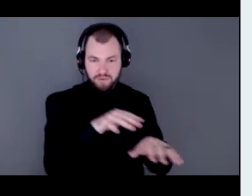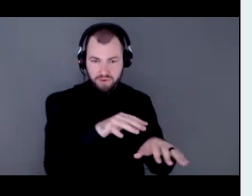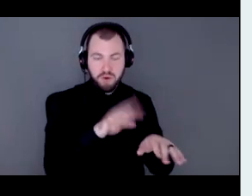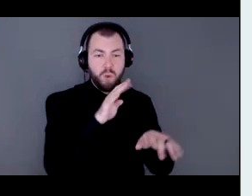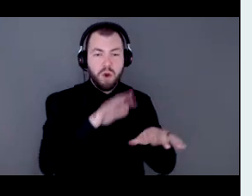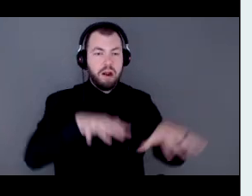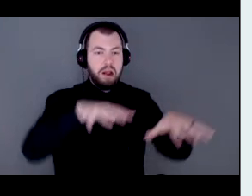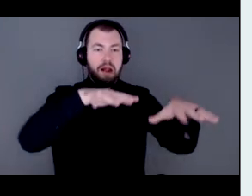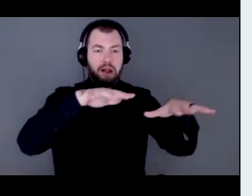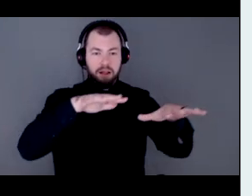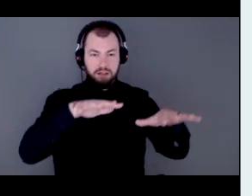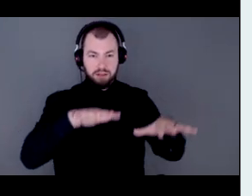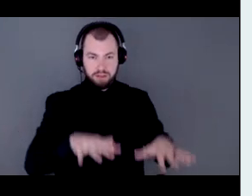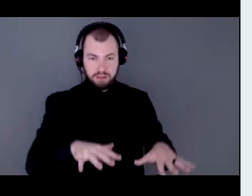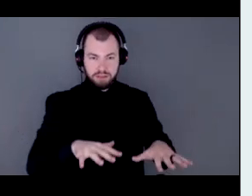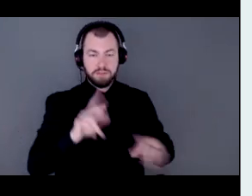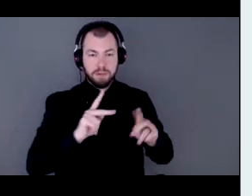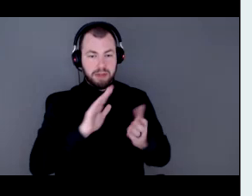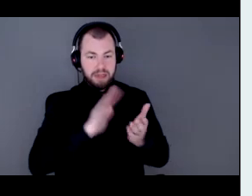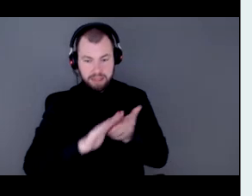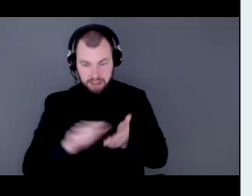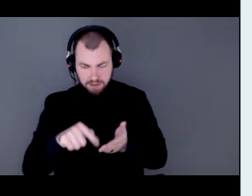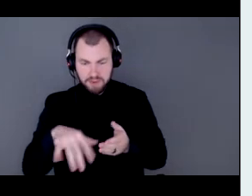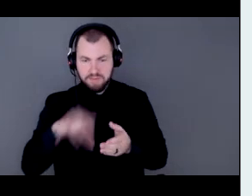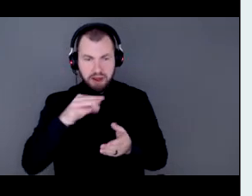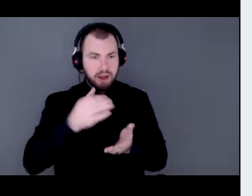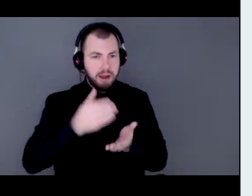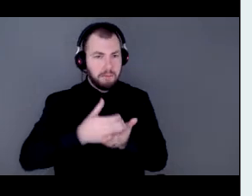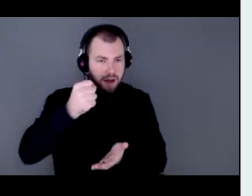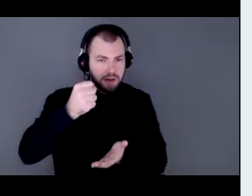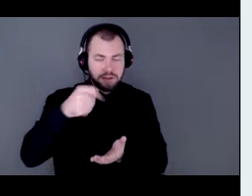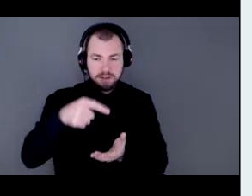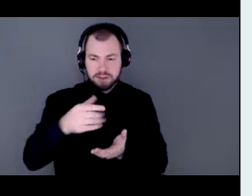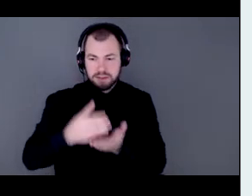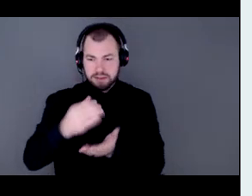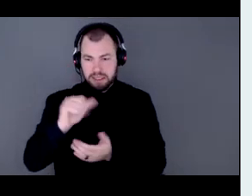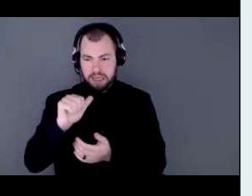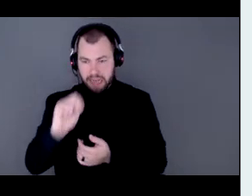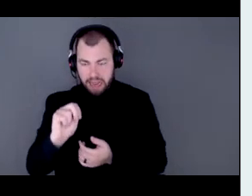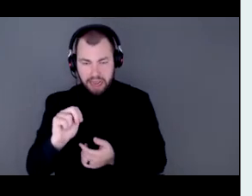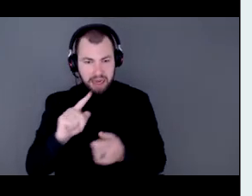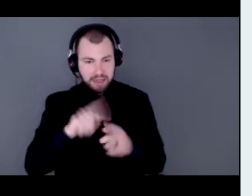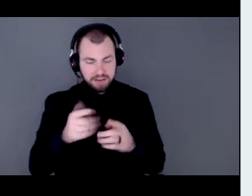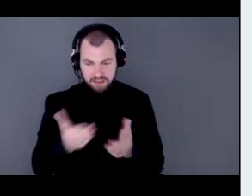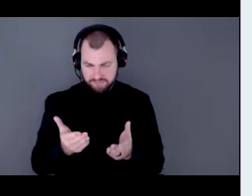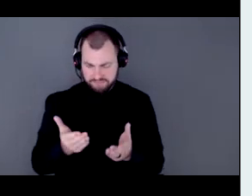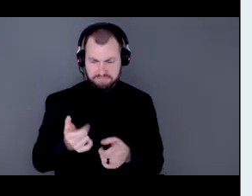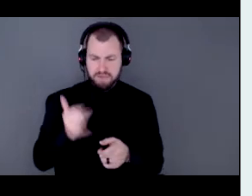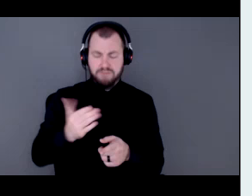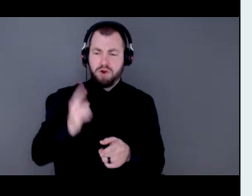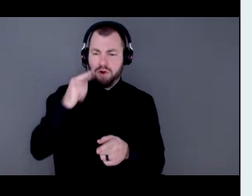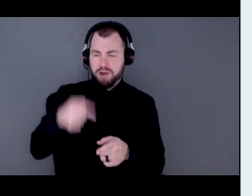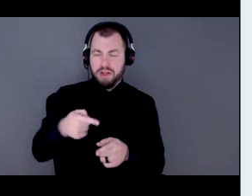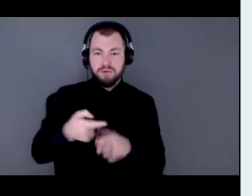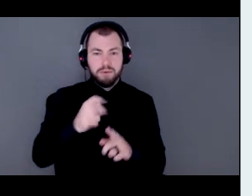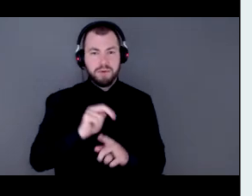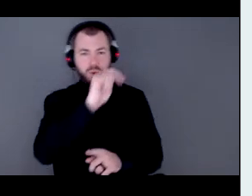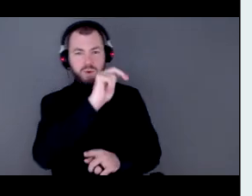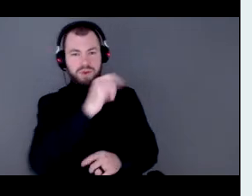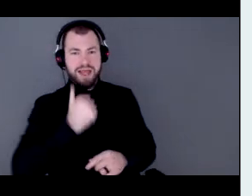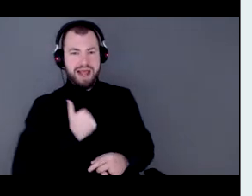and people were doing cleanups, they were finding bottles and cans, all kinds of brands that they had never heard of because they were from up north.